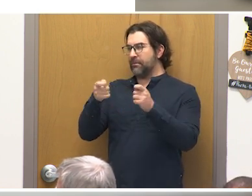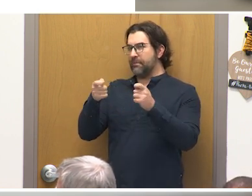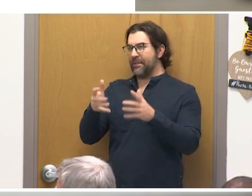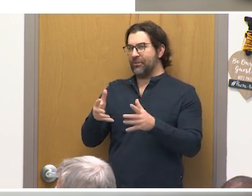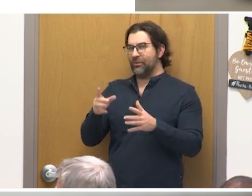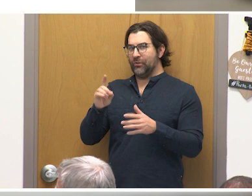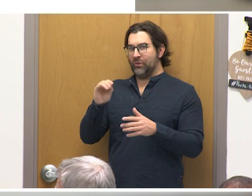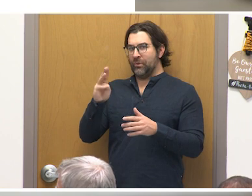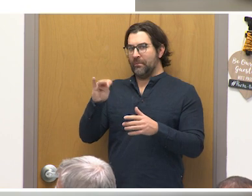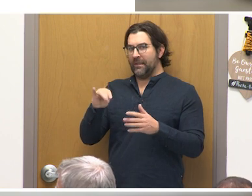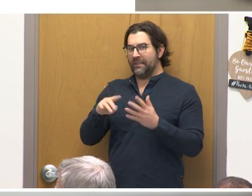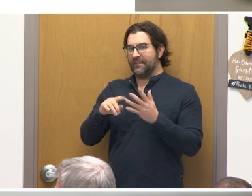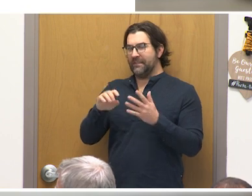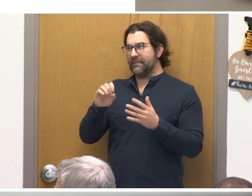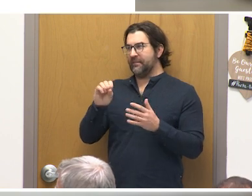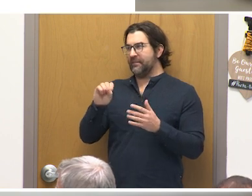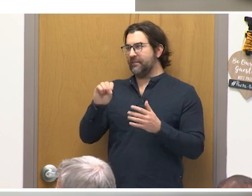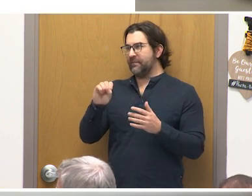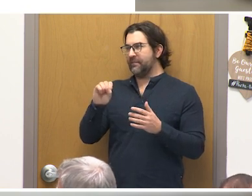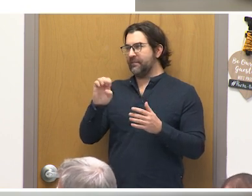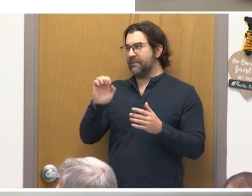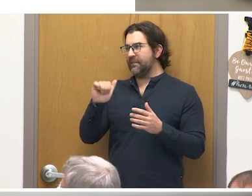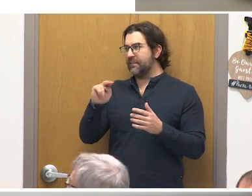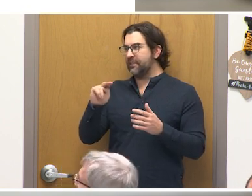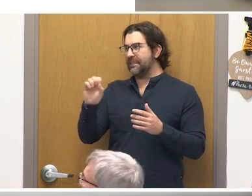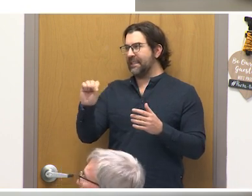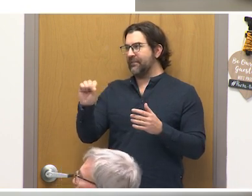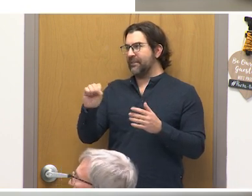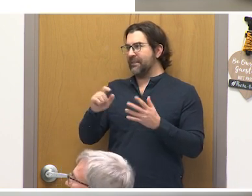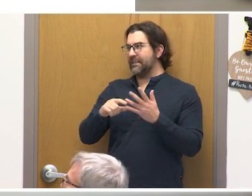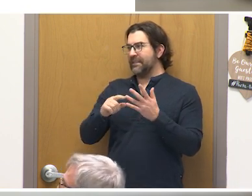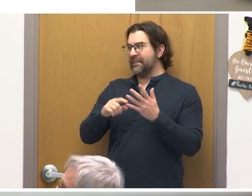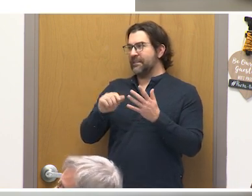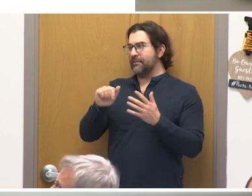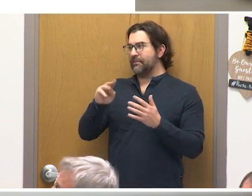DOMI, Sean Stevens, a Project Manager at DOMI, and